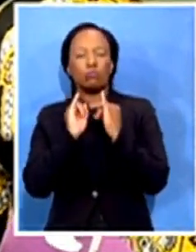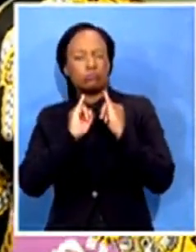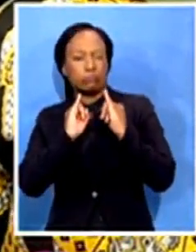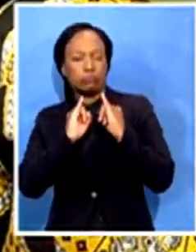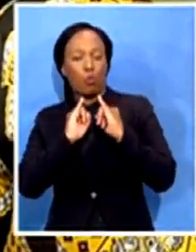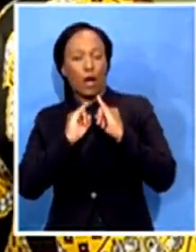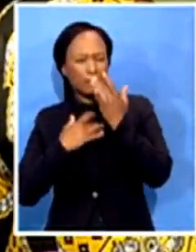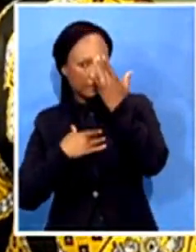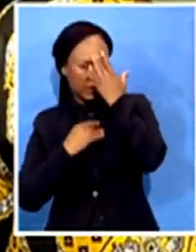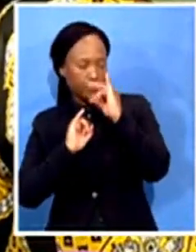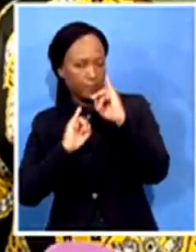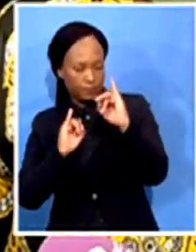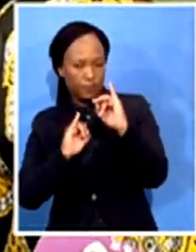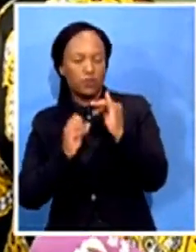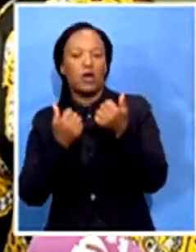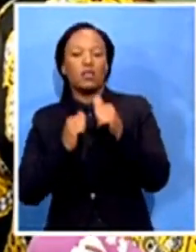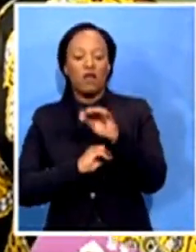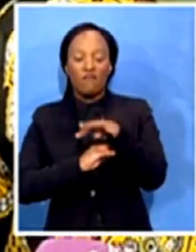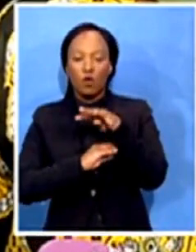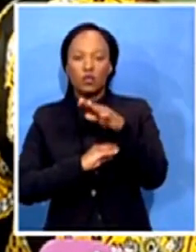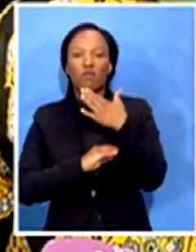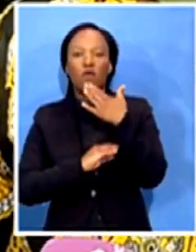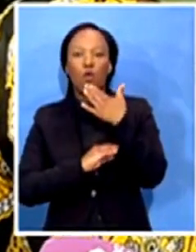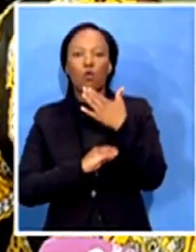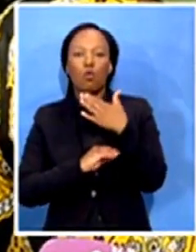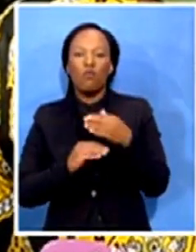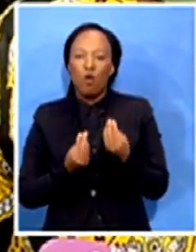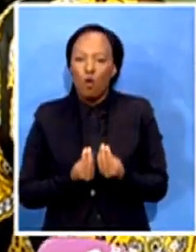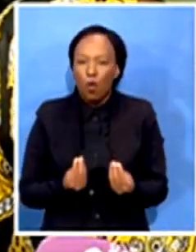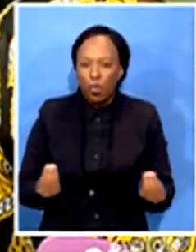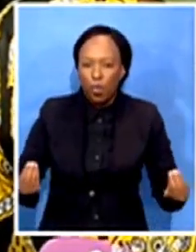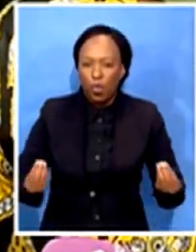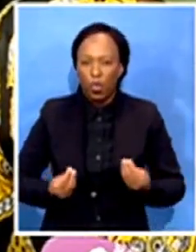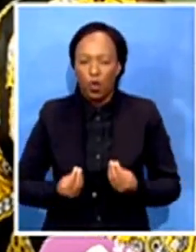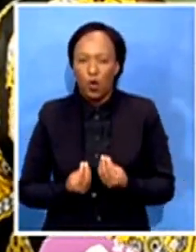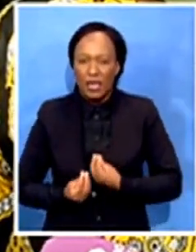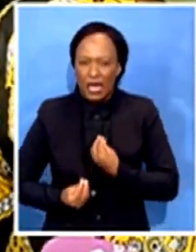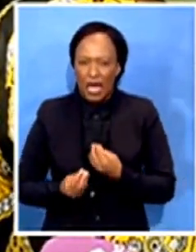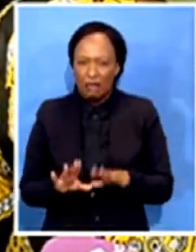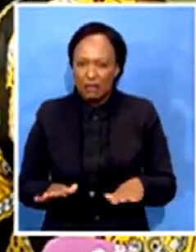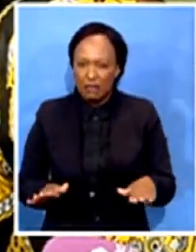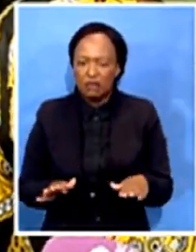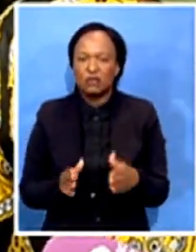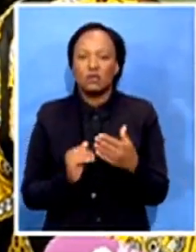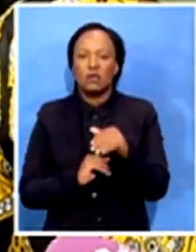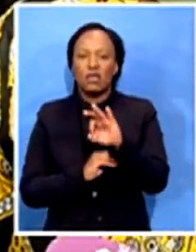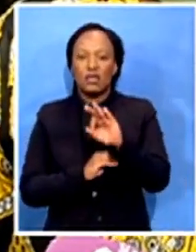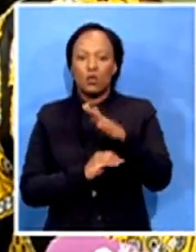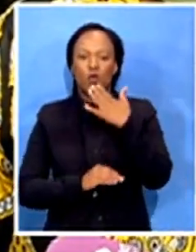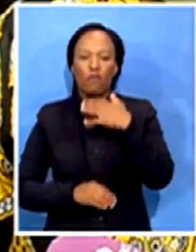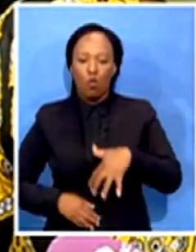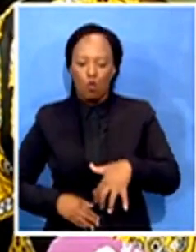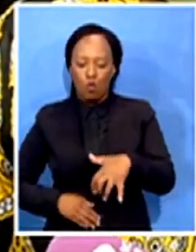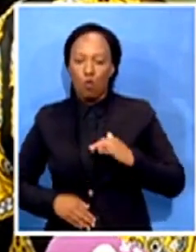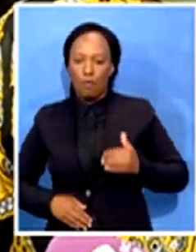of pediatrics, young ones, and then 39 for pregnant women. All those